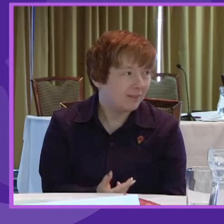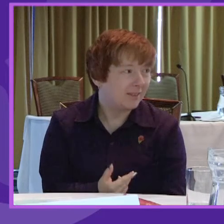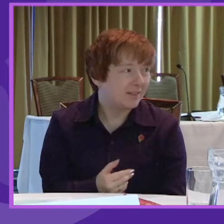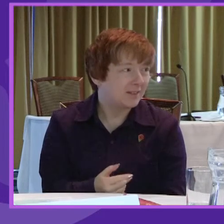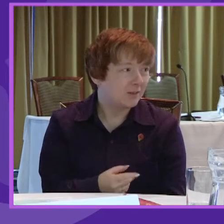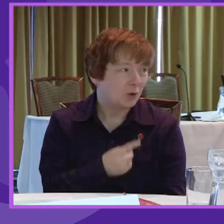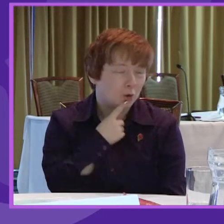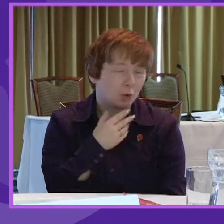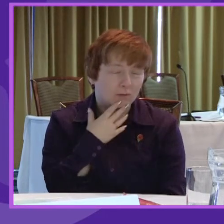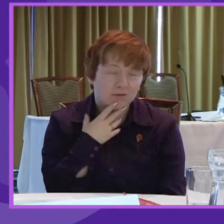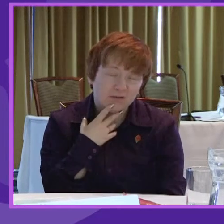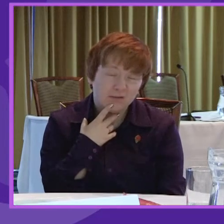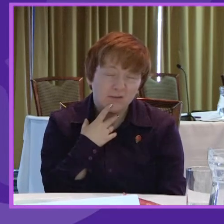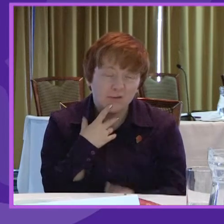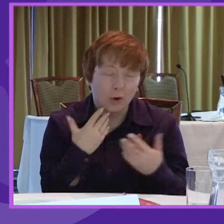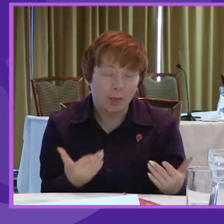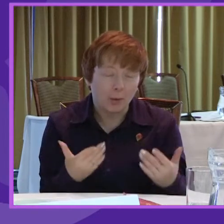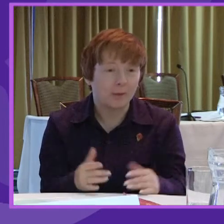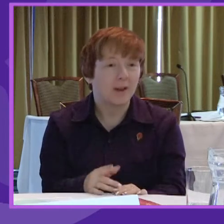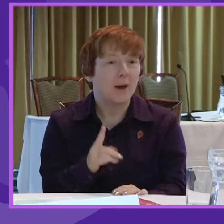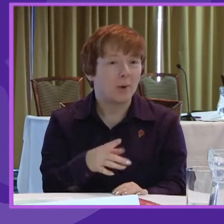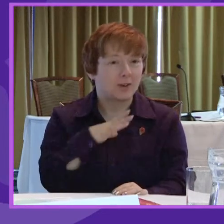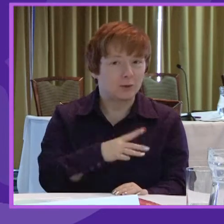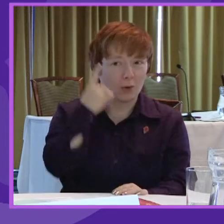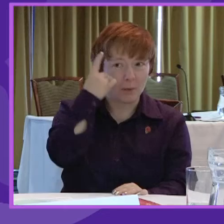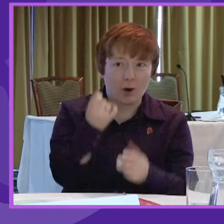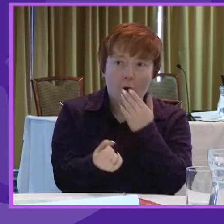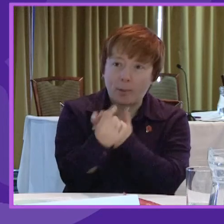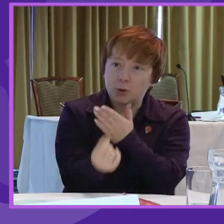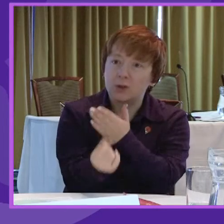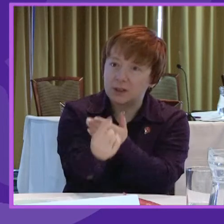for a response on that. But there are a number of